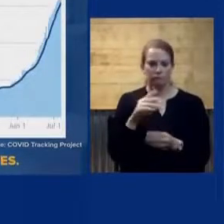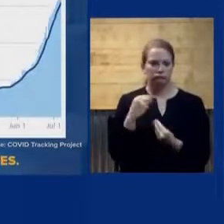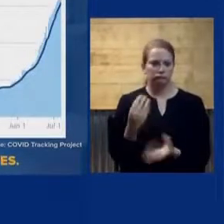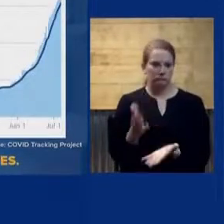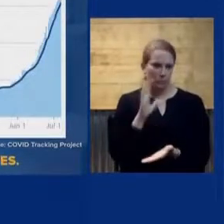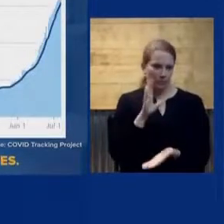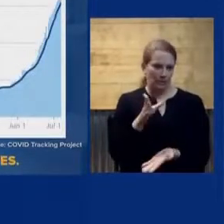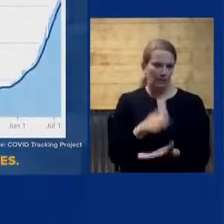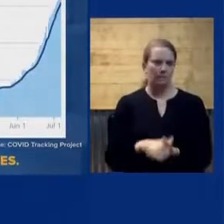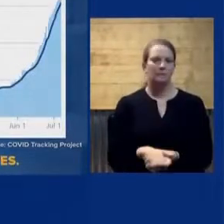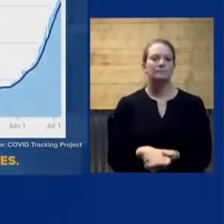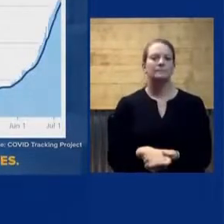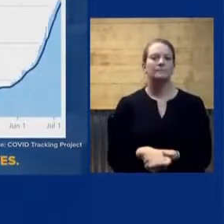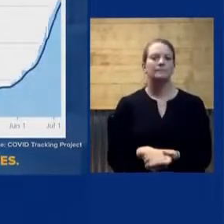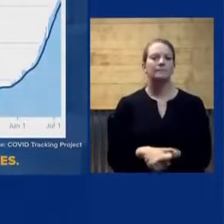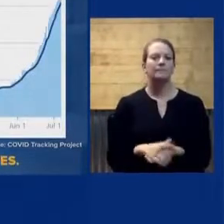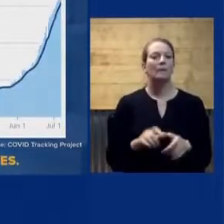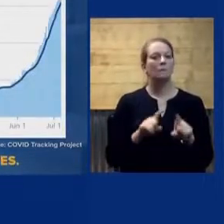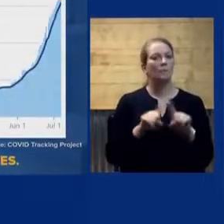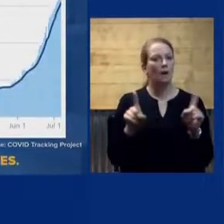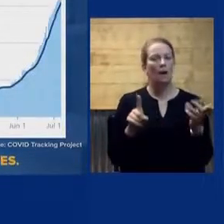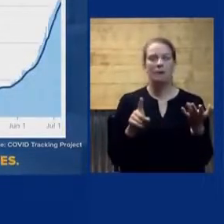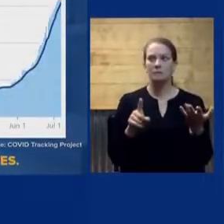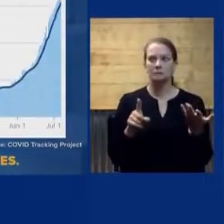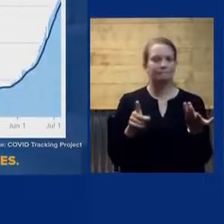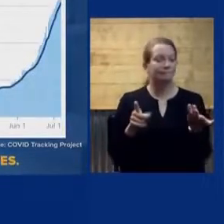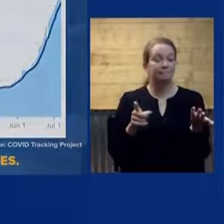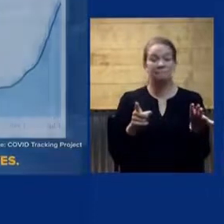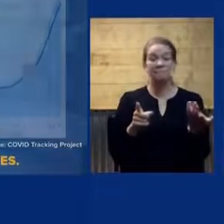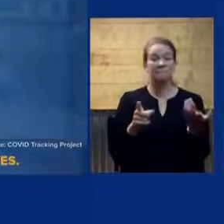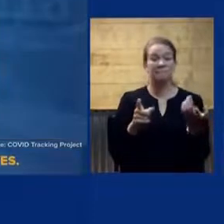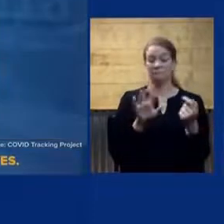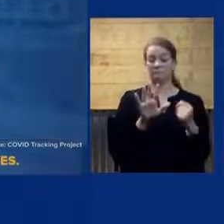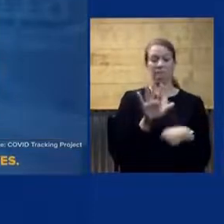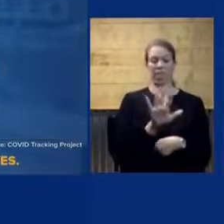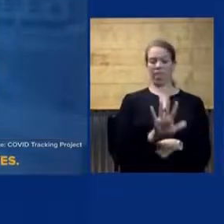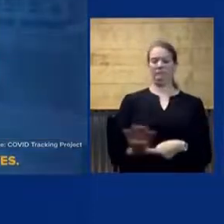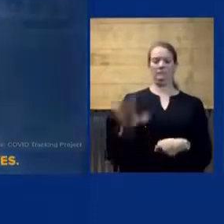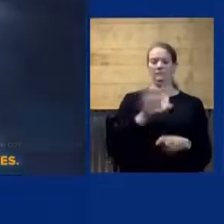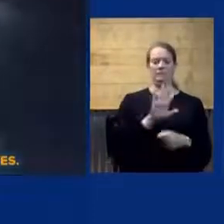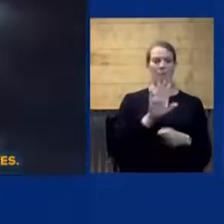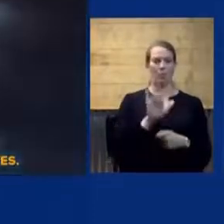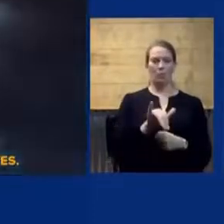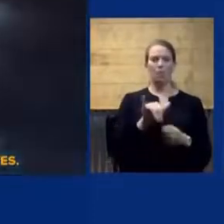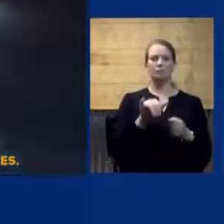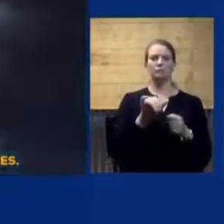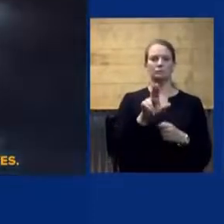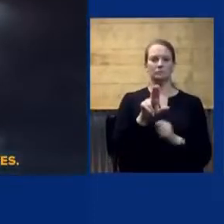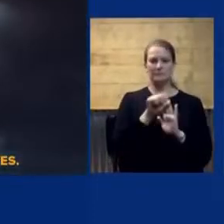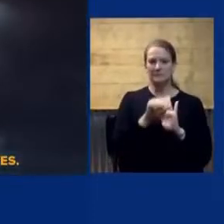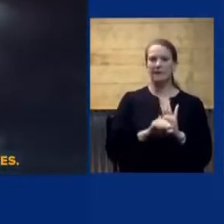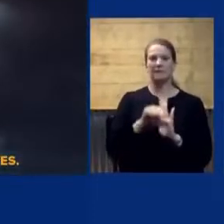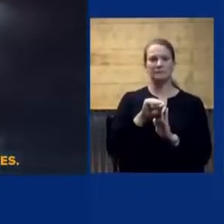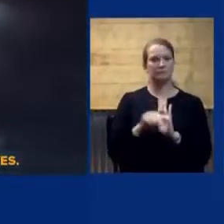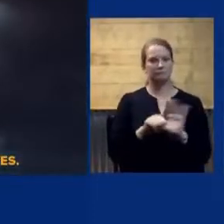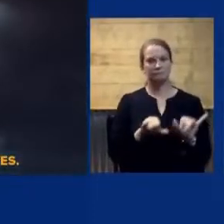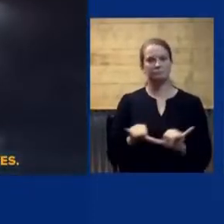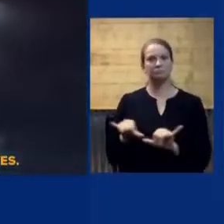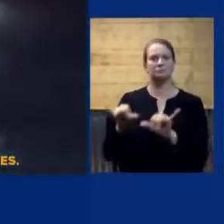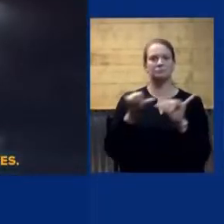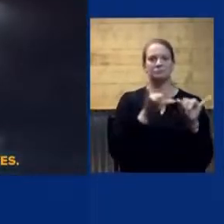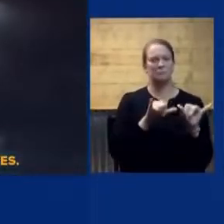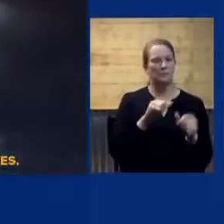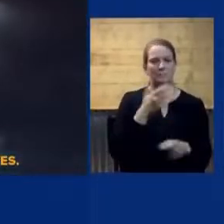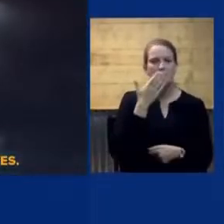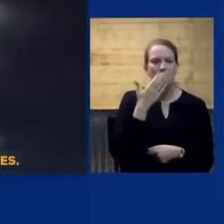But you see the same story all across these states. Now, it's bad news for them. It's